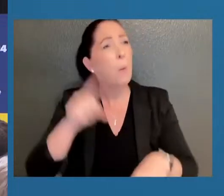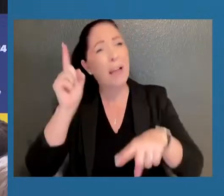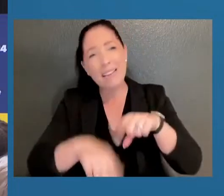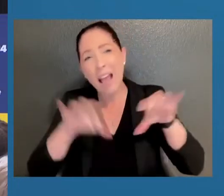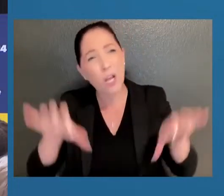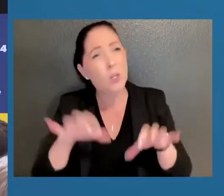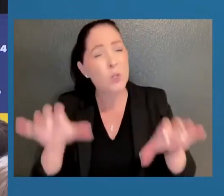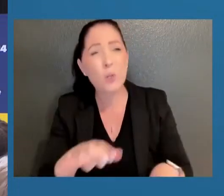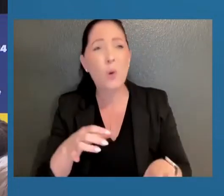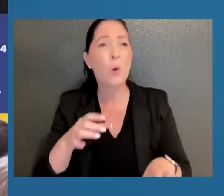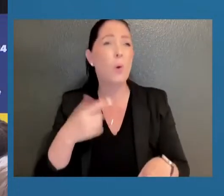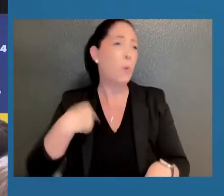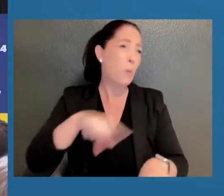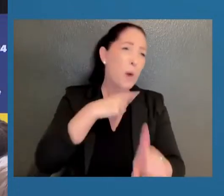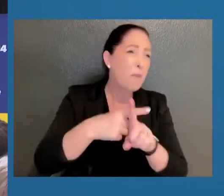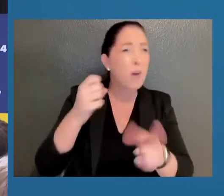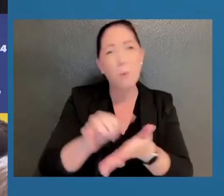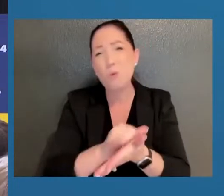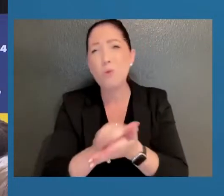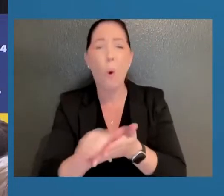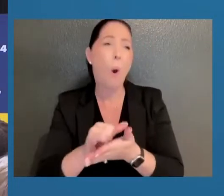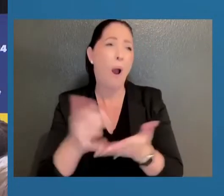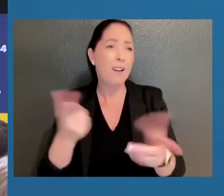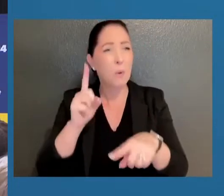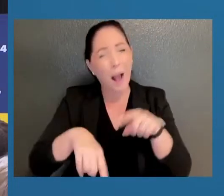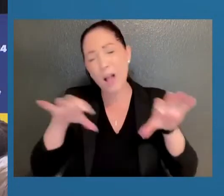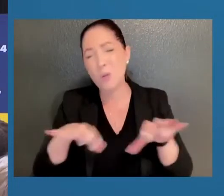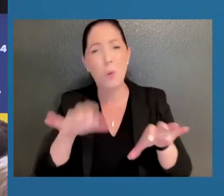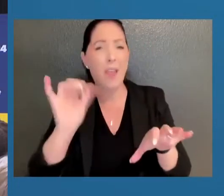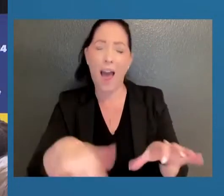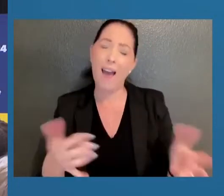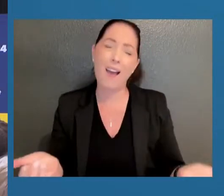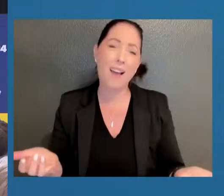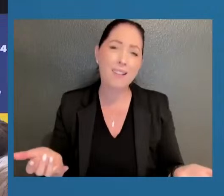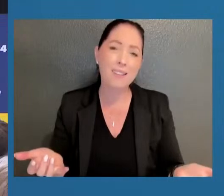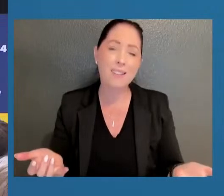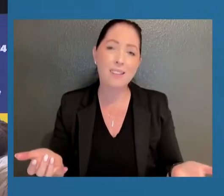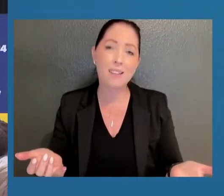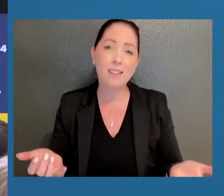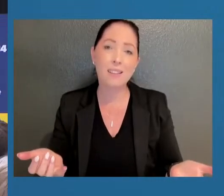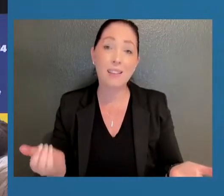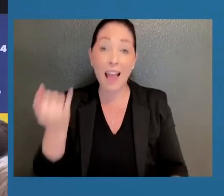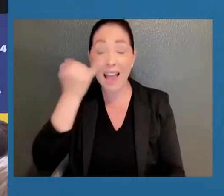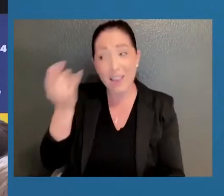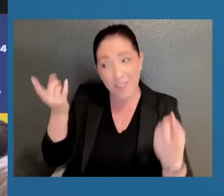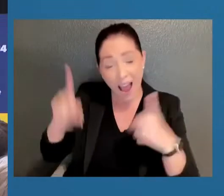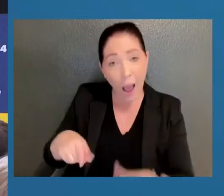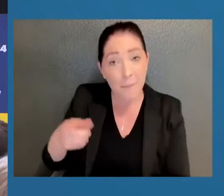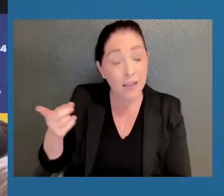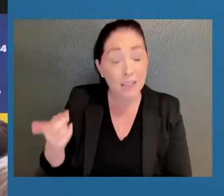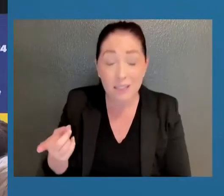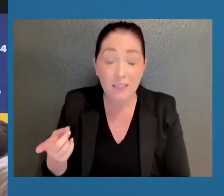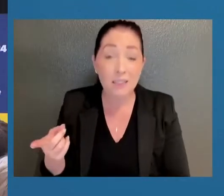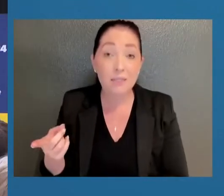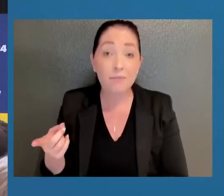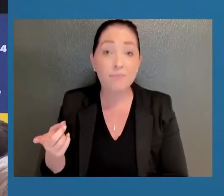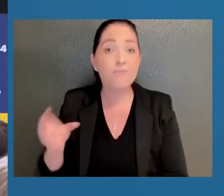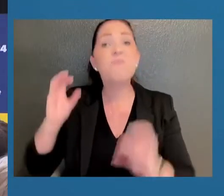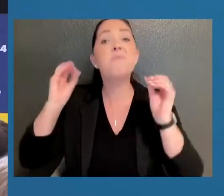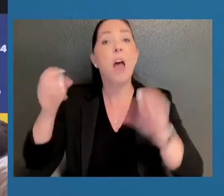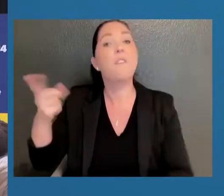districts. We're from New York. We can't do it. Don't go there. None of them did